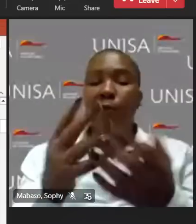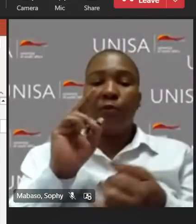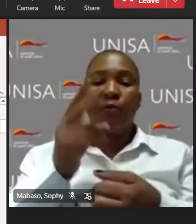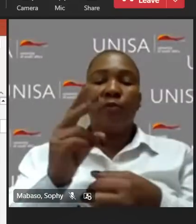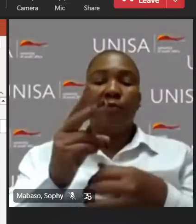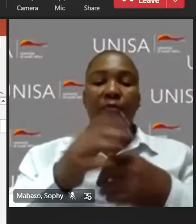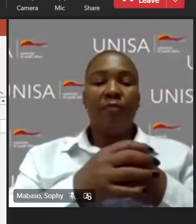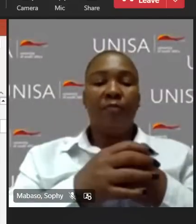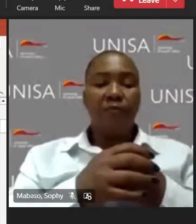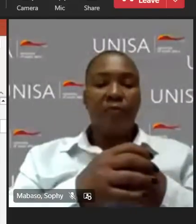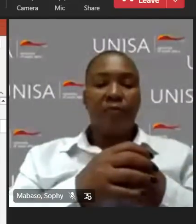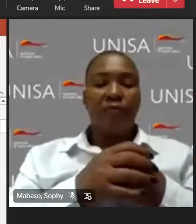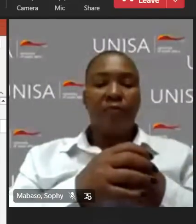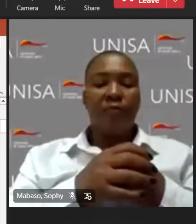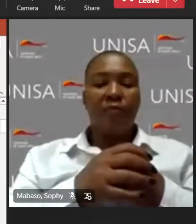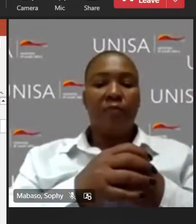can